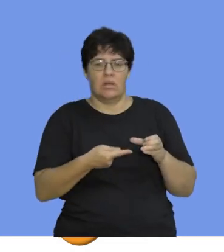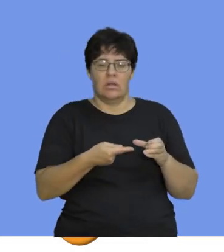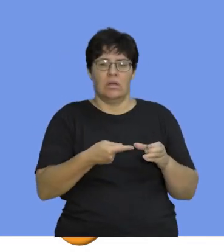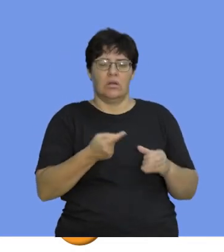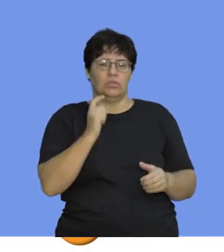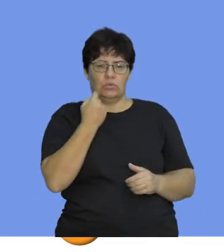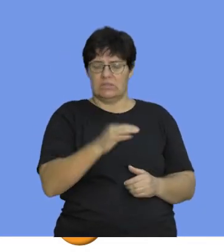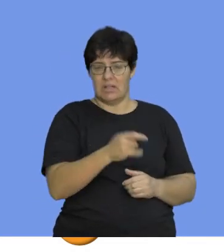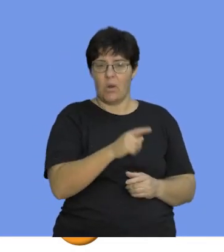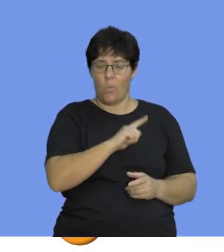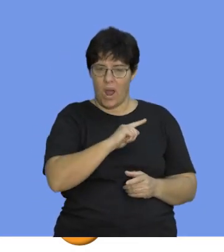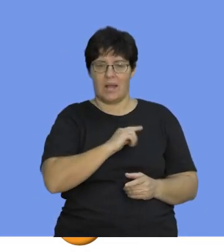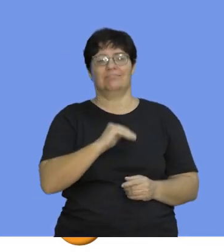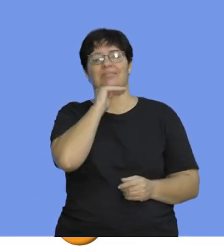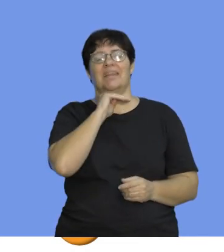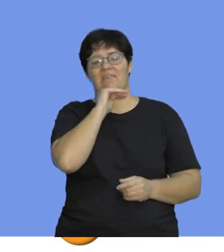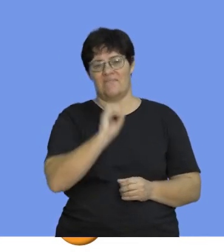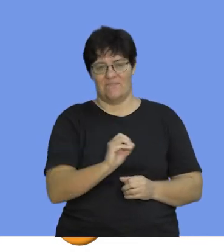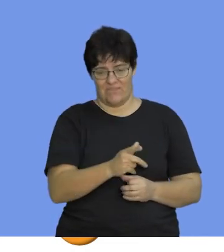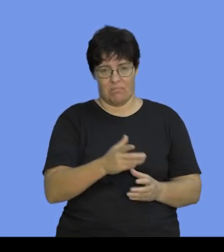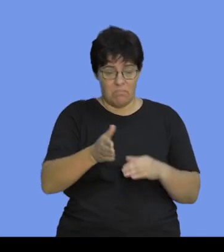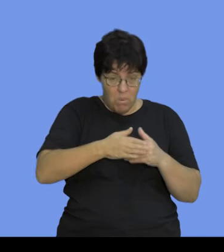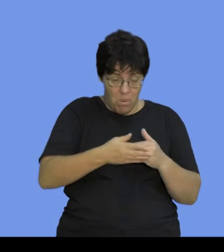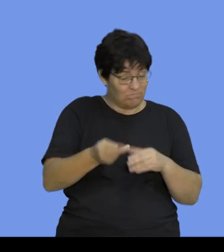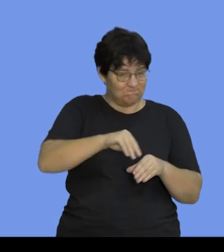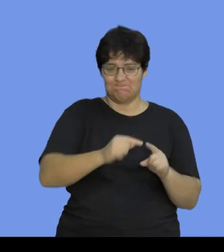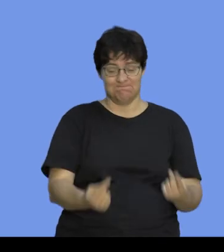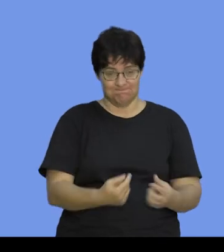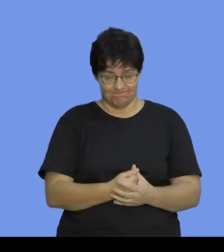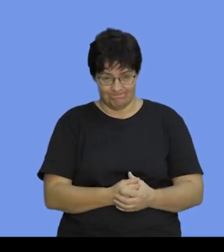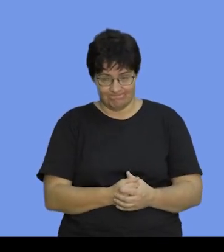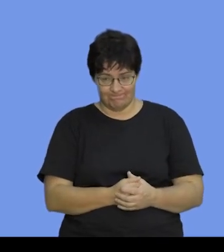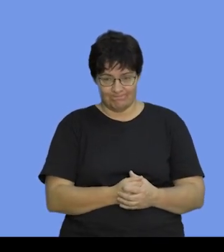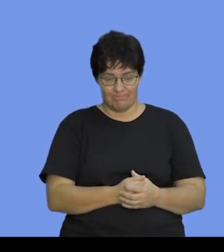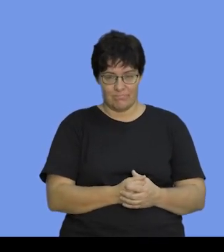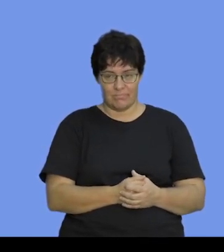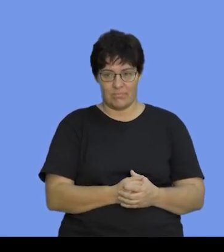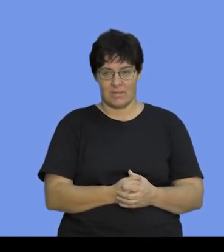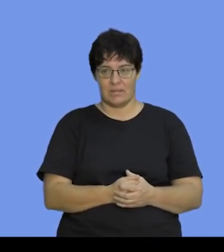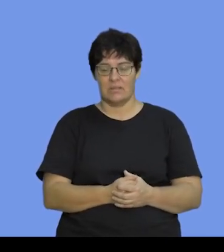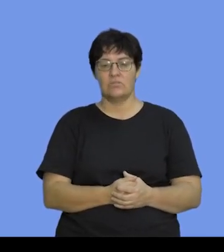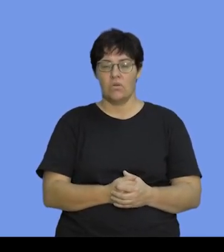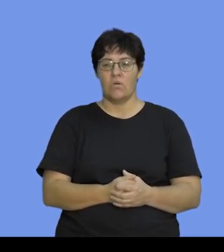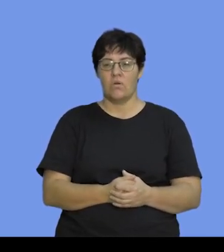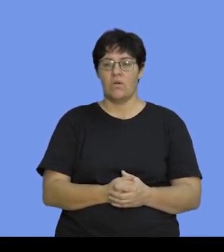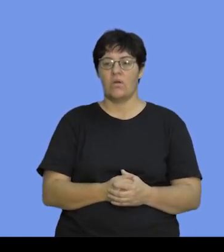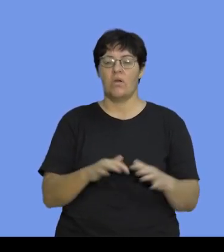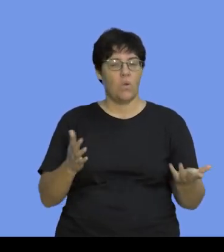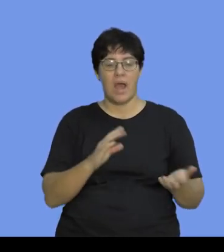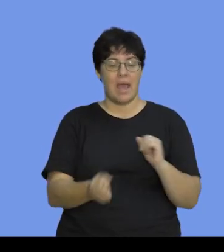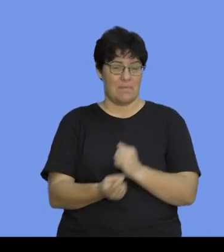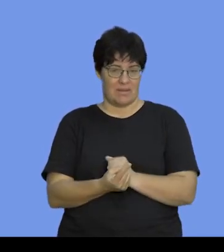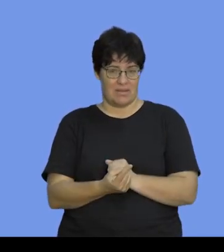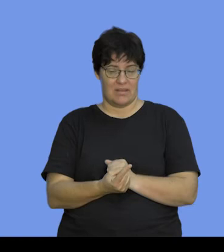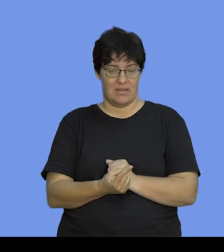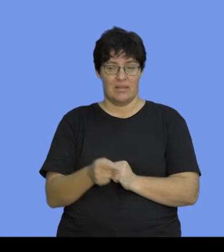saturated. That's what it means. Okay. So going back to our simulation and just to understand, okay, what happens to